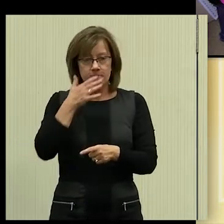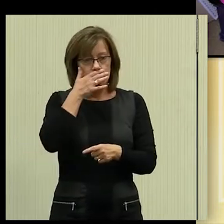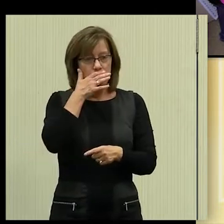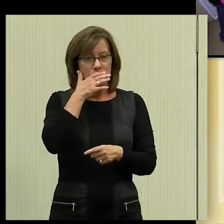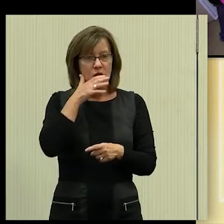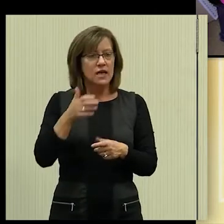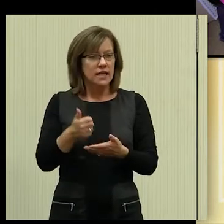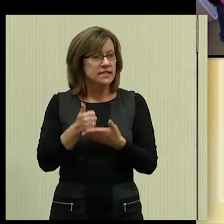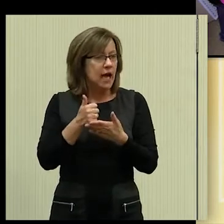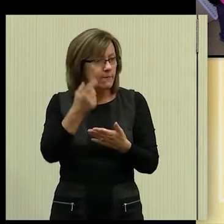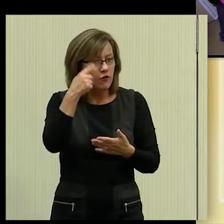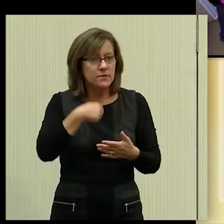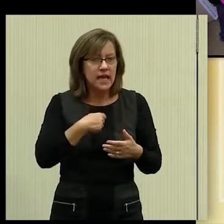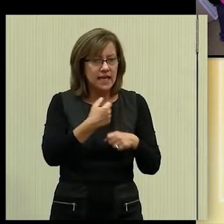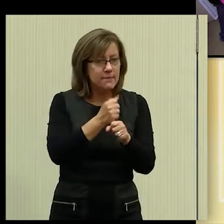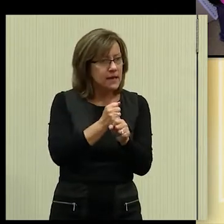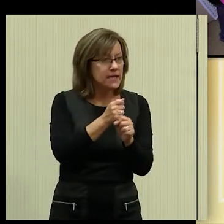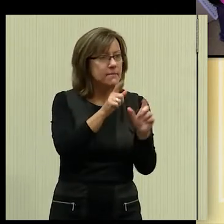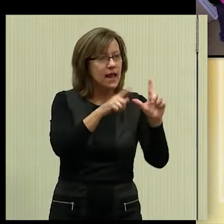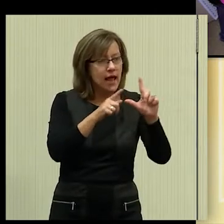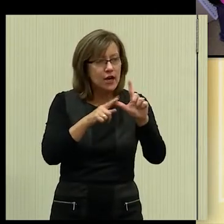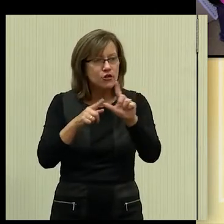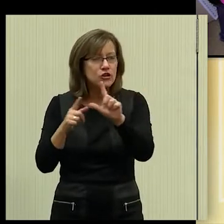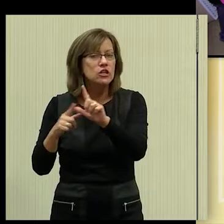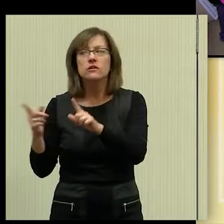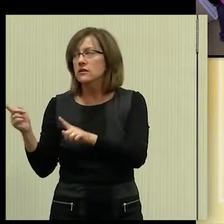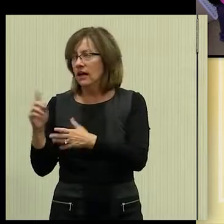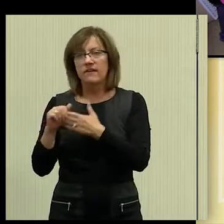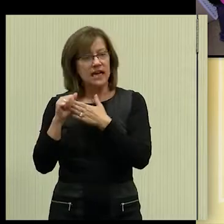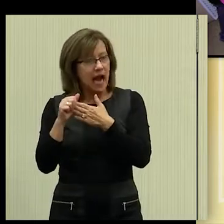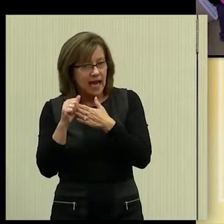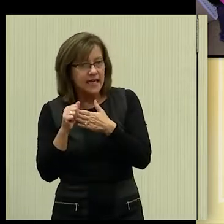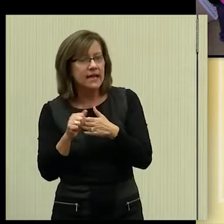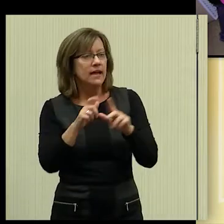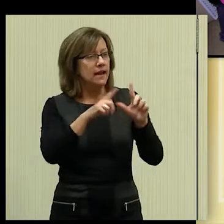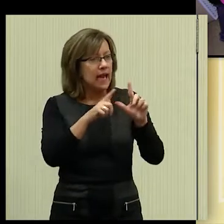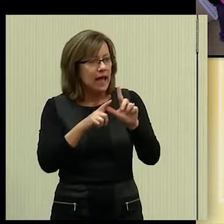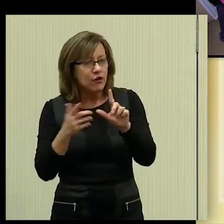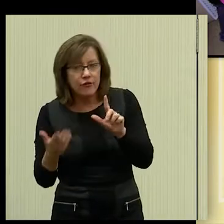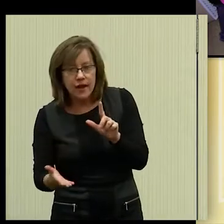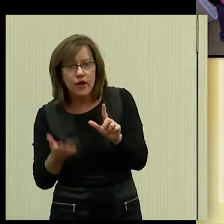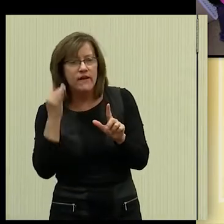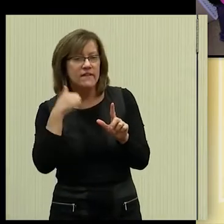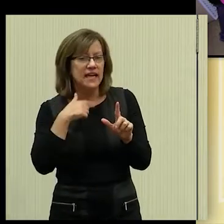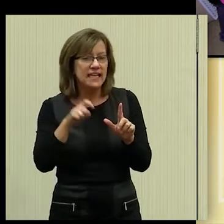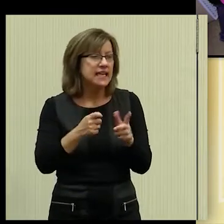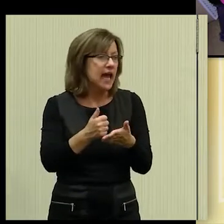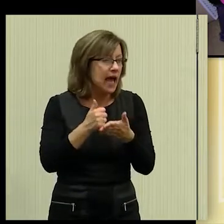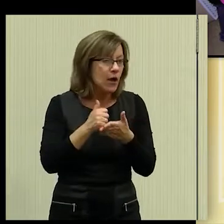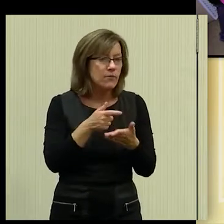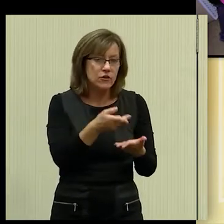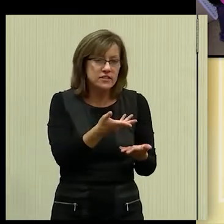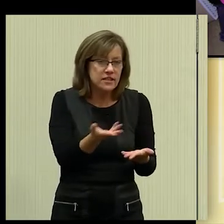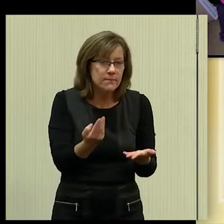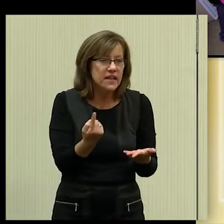make my letters. Okay. So it's got some guidance, it's got some letters there, so if I need help, it's got a model.